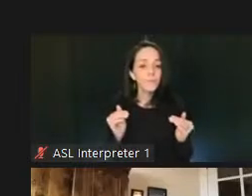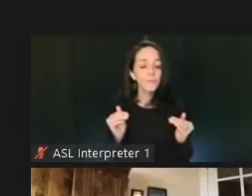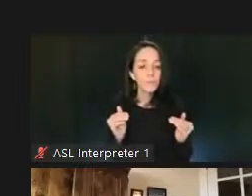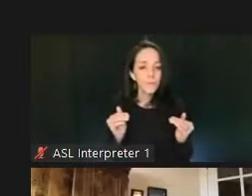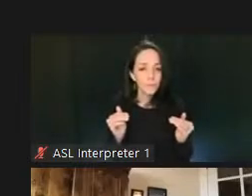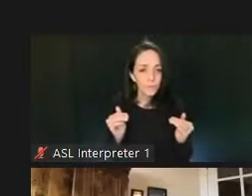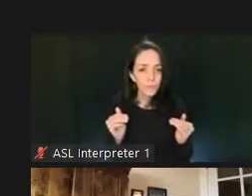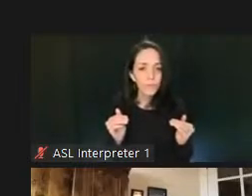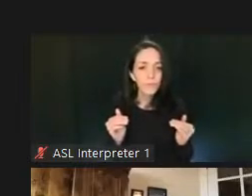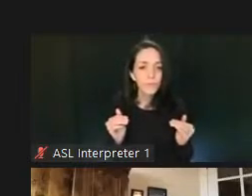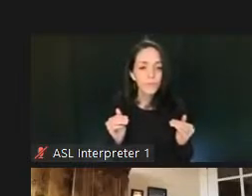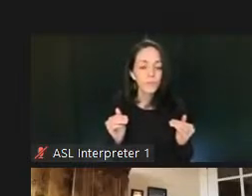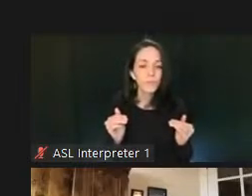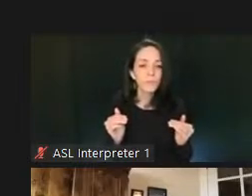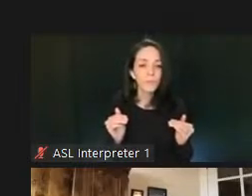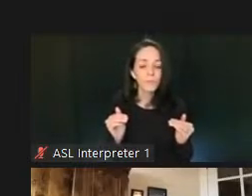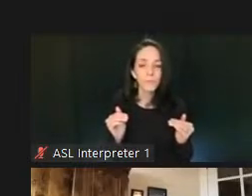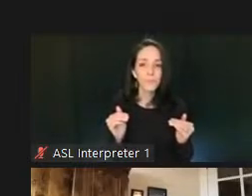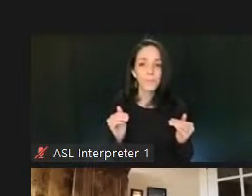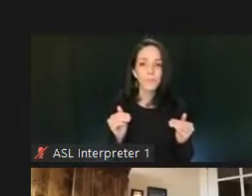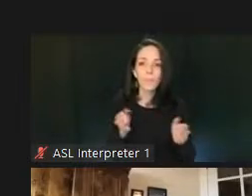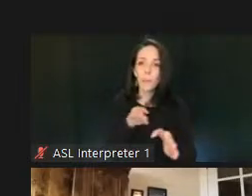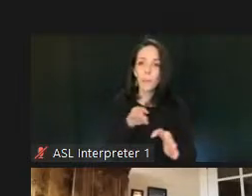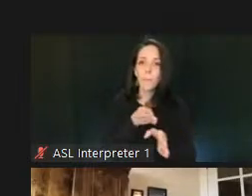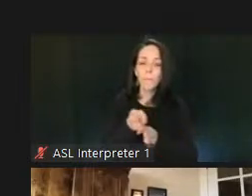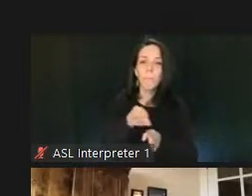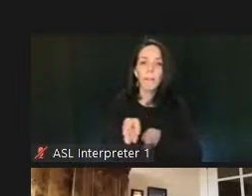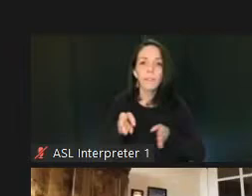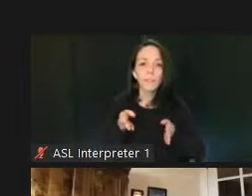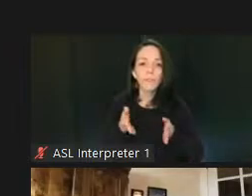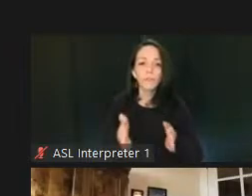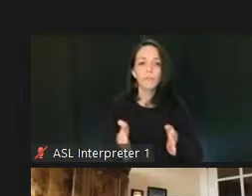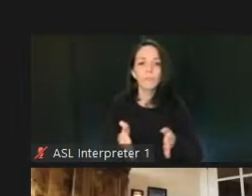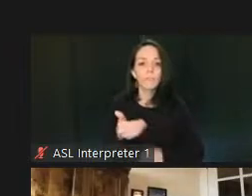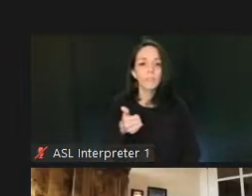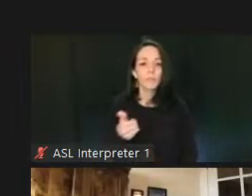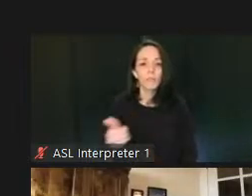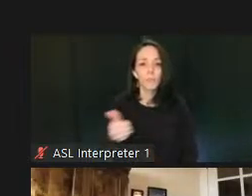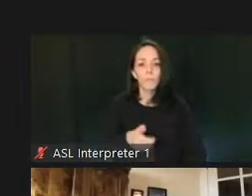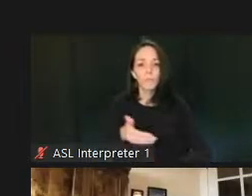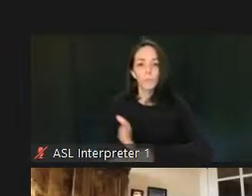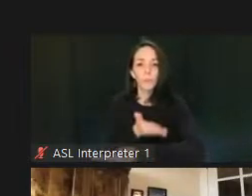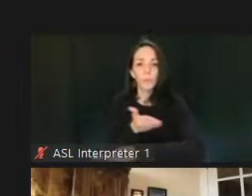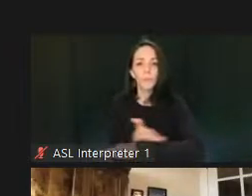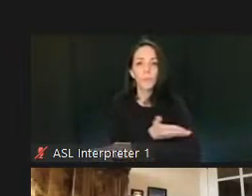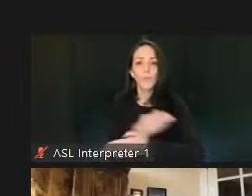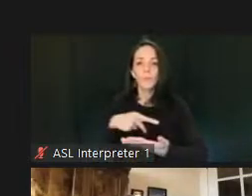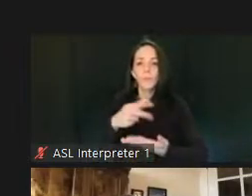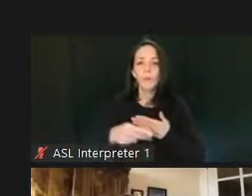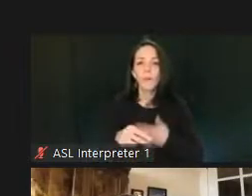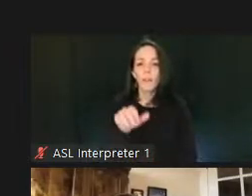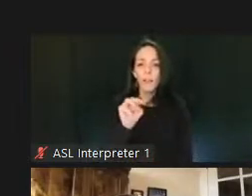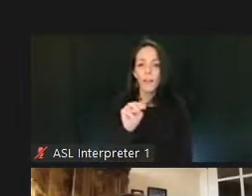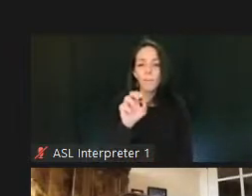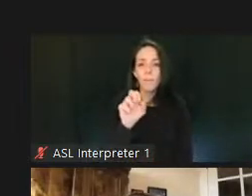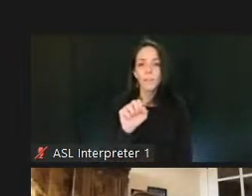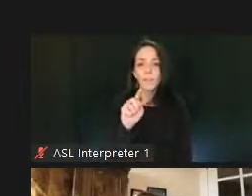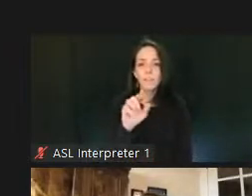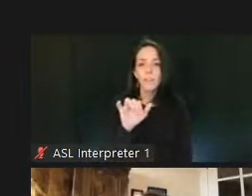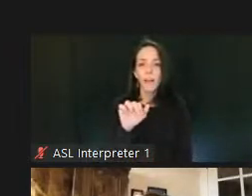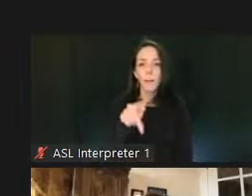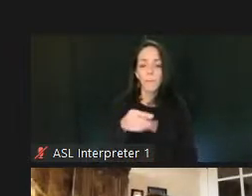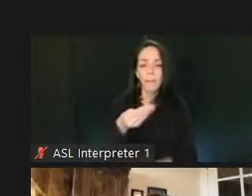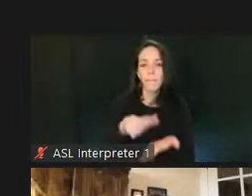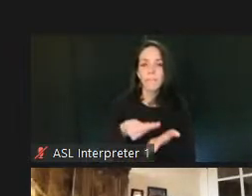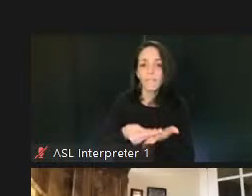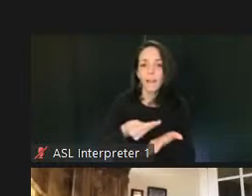We had Major Streets Transportation Improvement Program, or MSTIP funds. That was a component